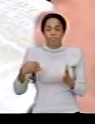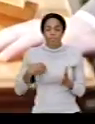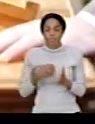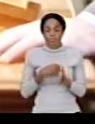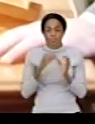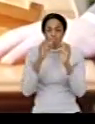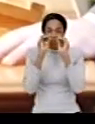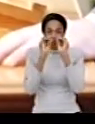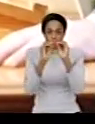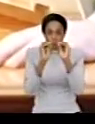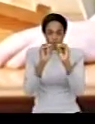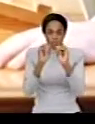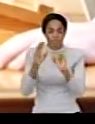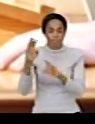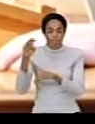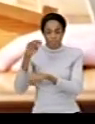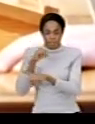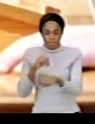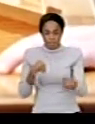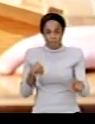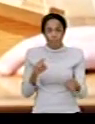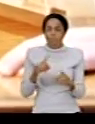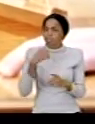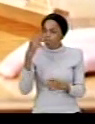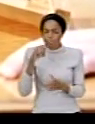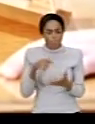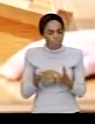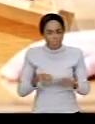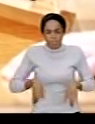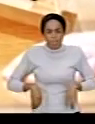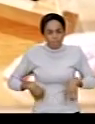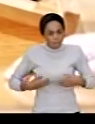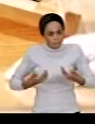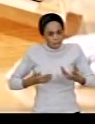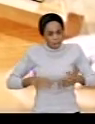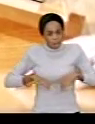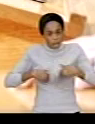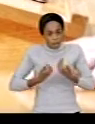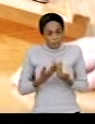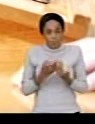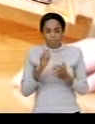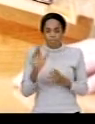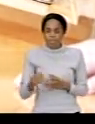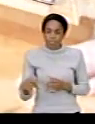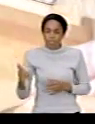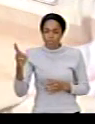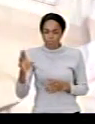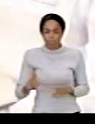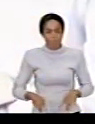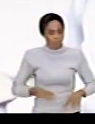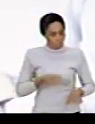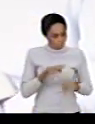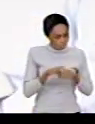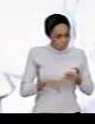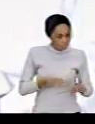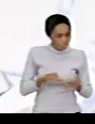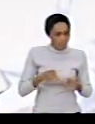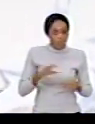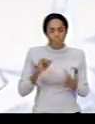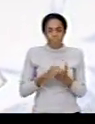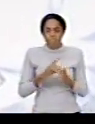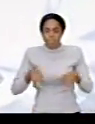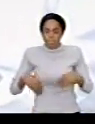them, here is the way a child of God behaves. Here is the way a child of God will live. Here is how we maintain